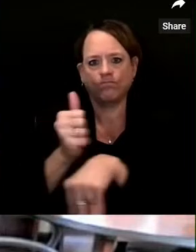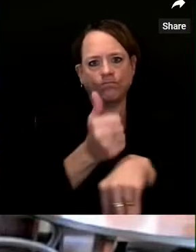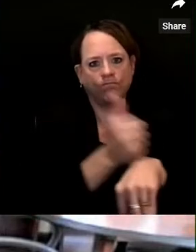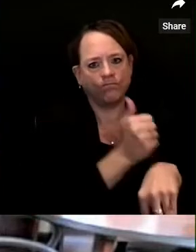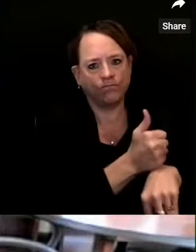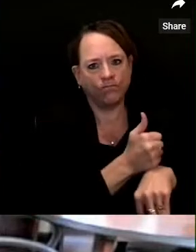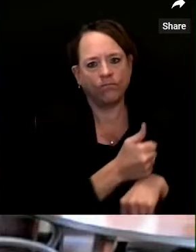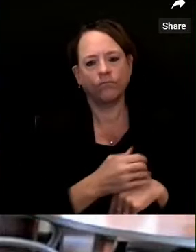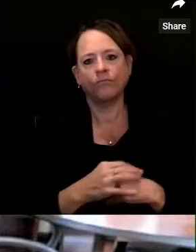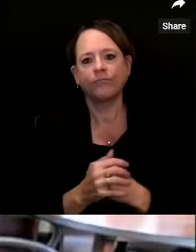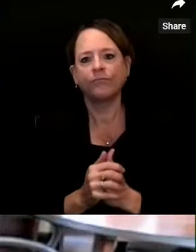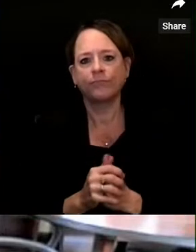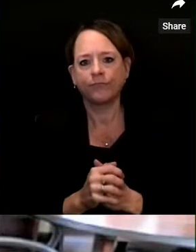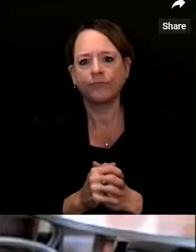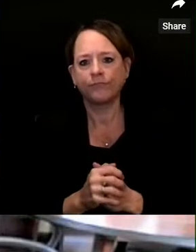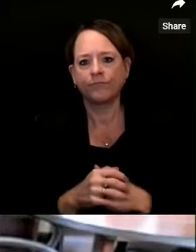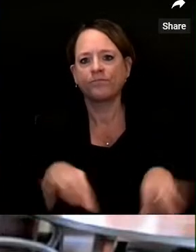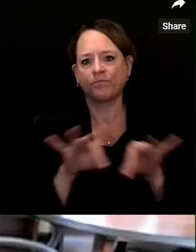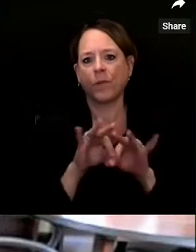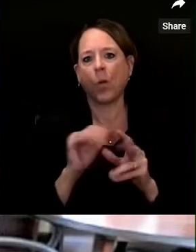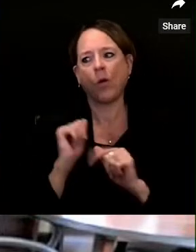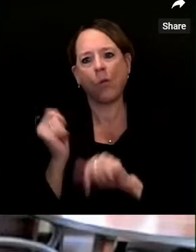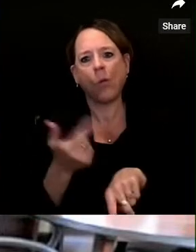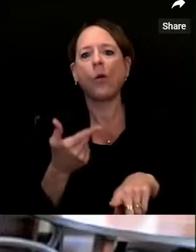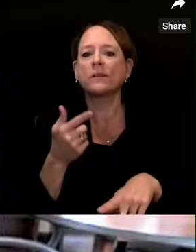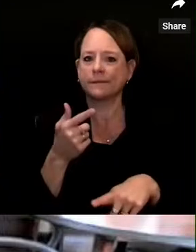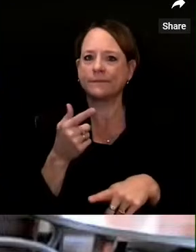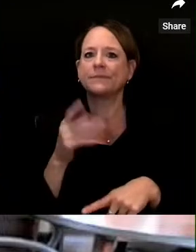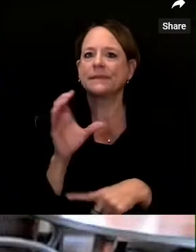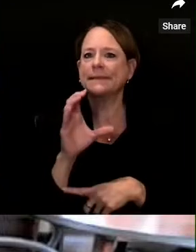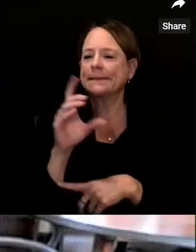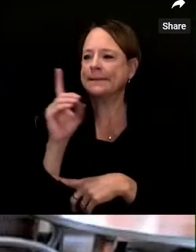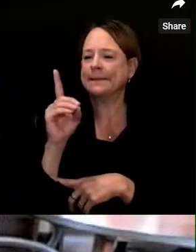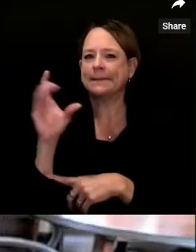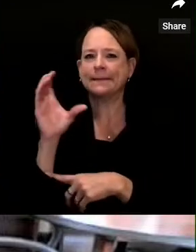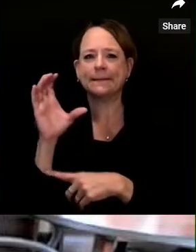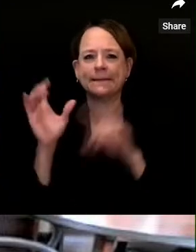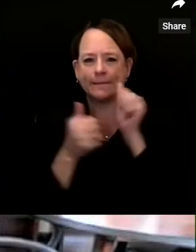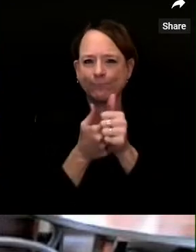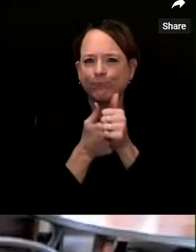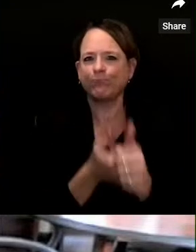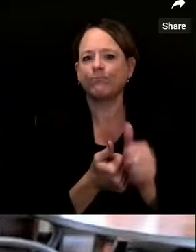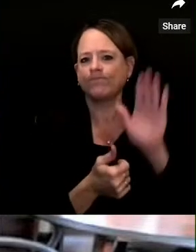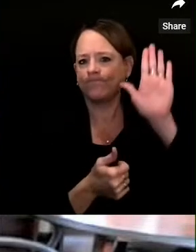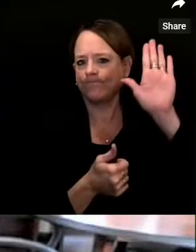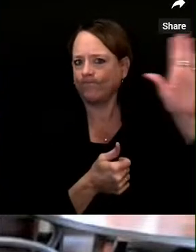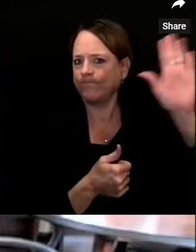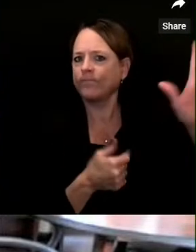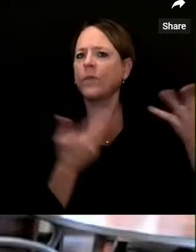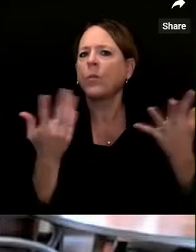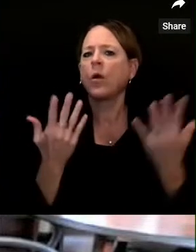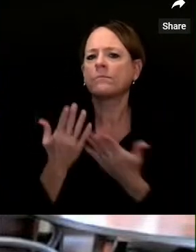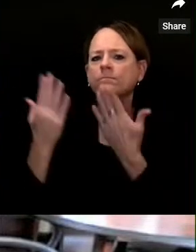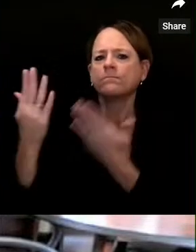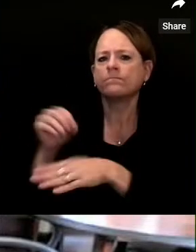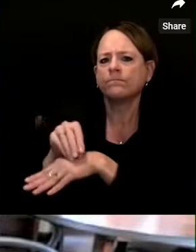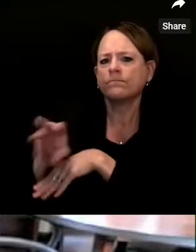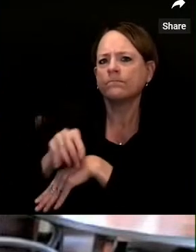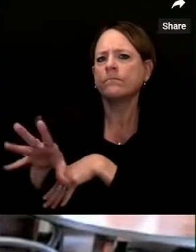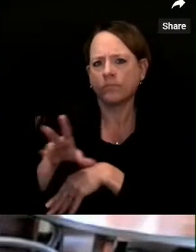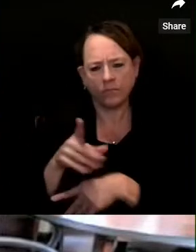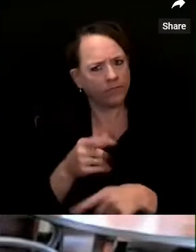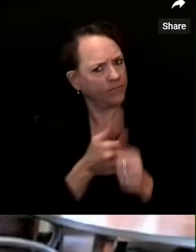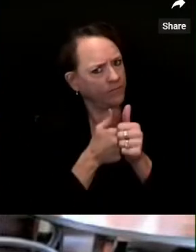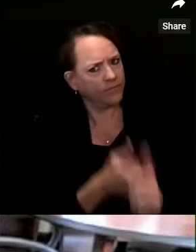be following the guidance of the CDC, of our local health officials, of our school officials, to